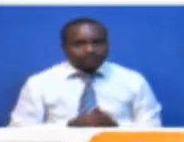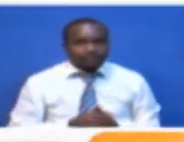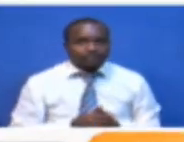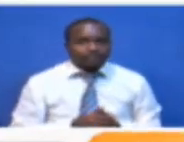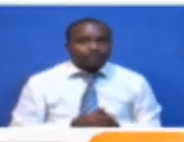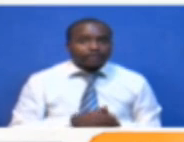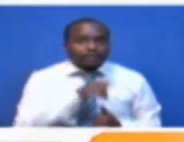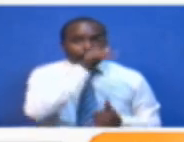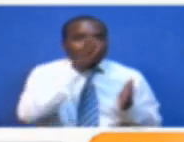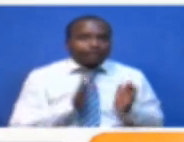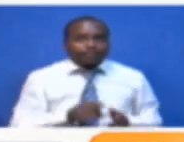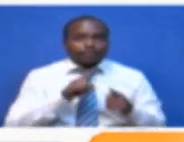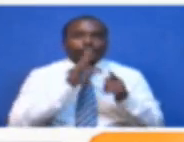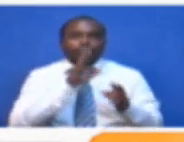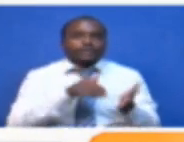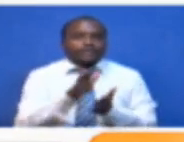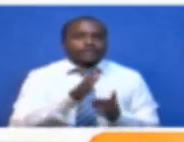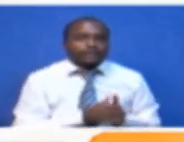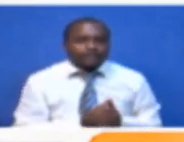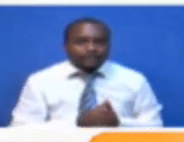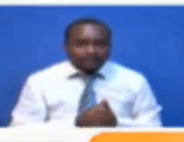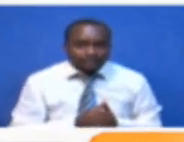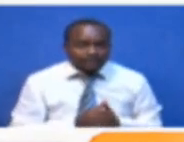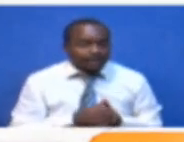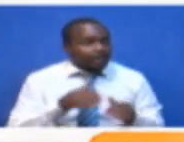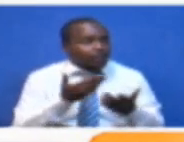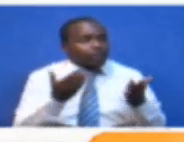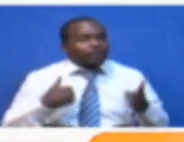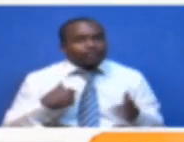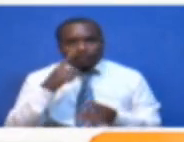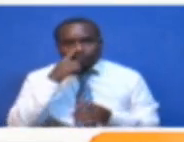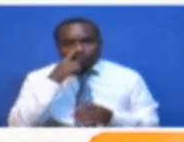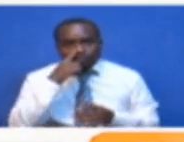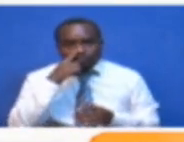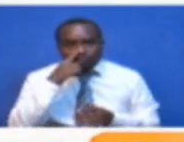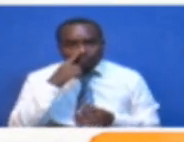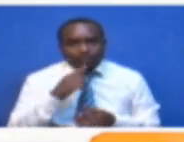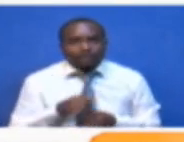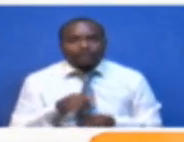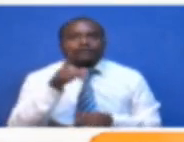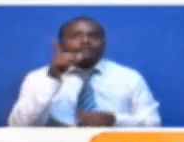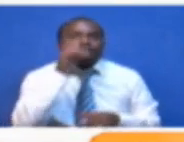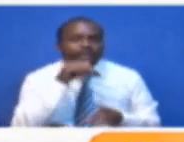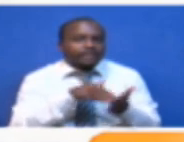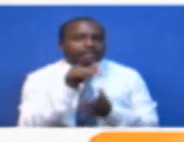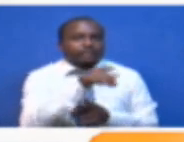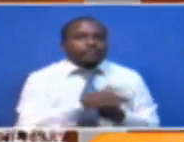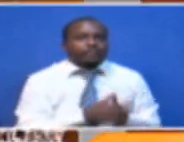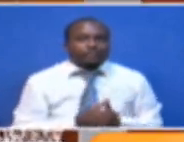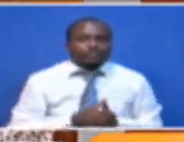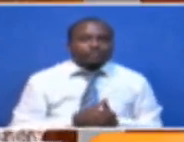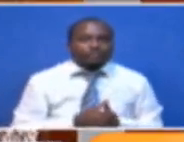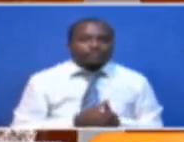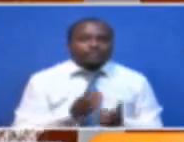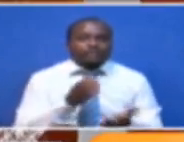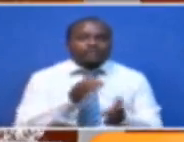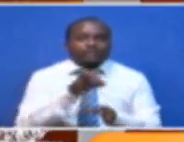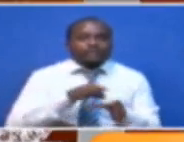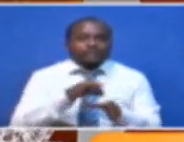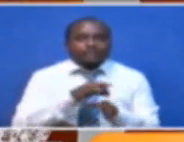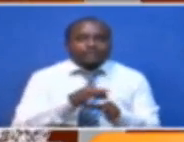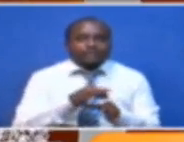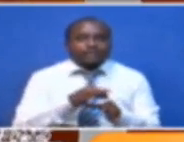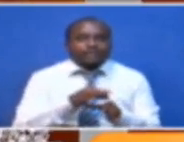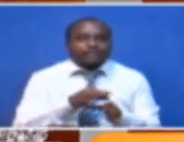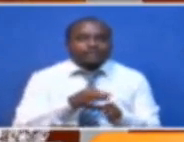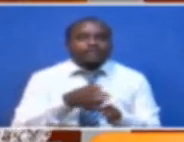mtu ya kutumwa. Correct. In my place where I come from, wanaitwa Malisa ni kutume. You are told to take that quickly. So that I said you. Malisa